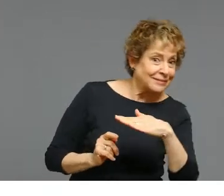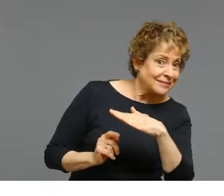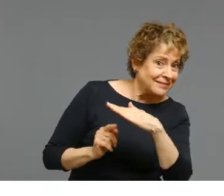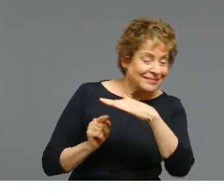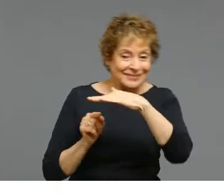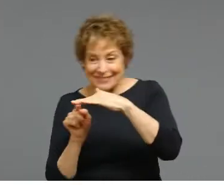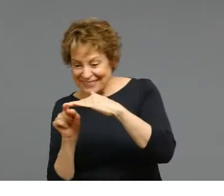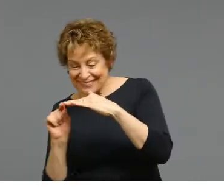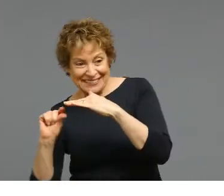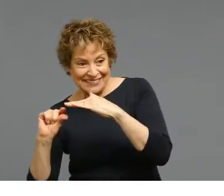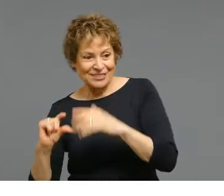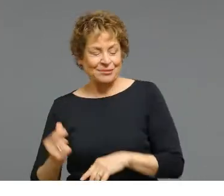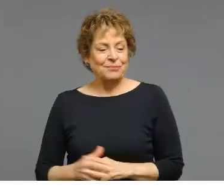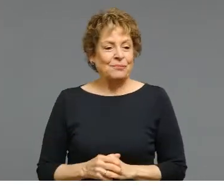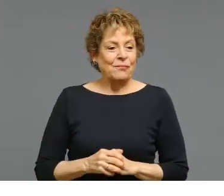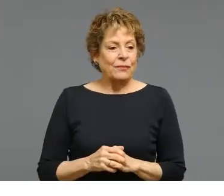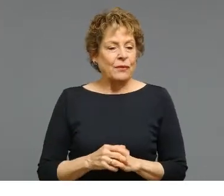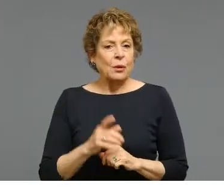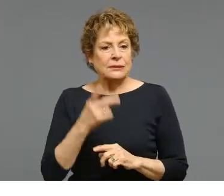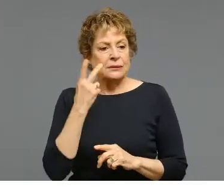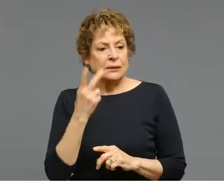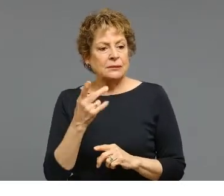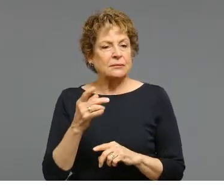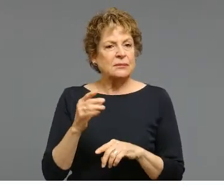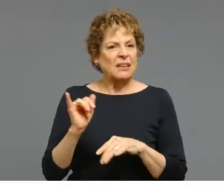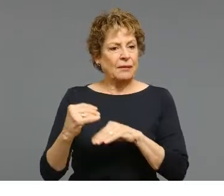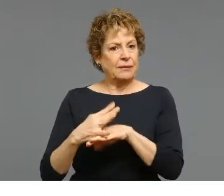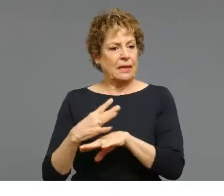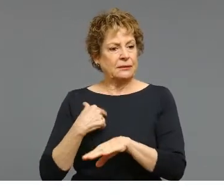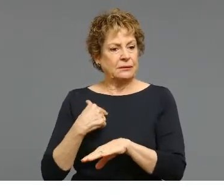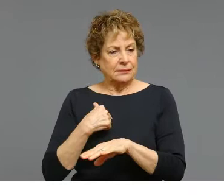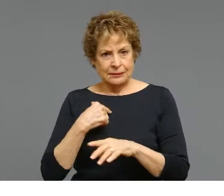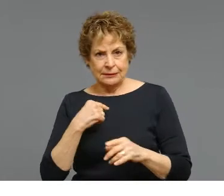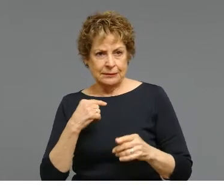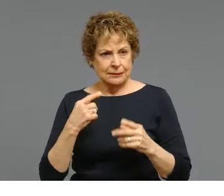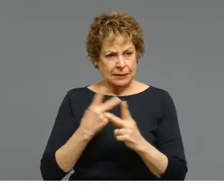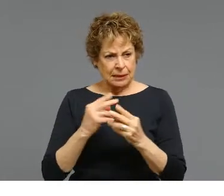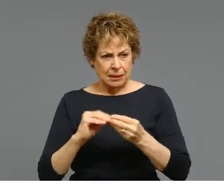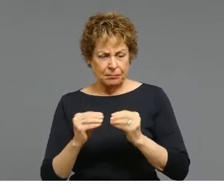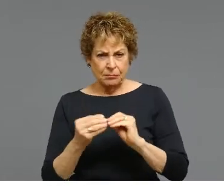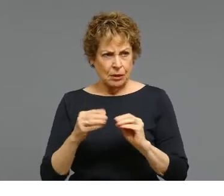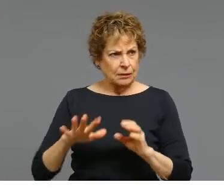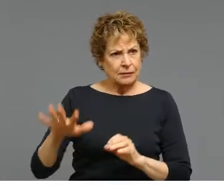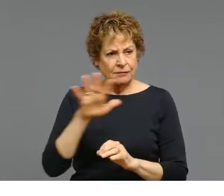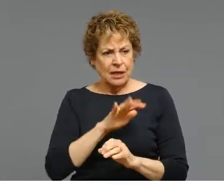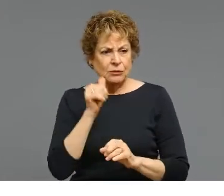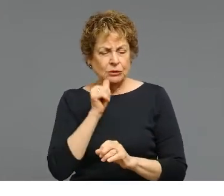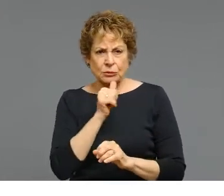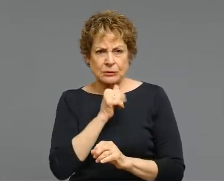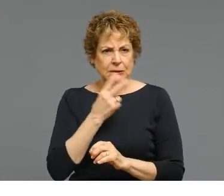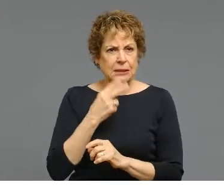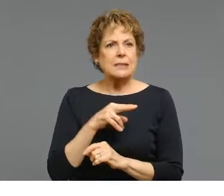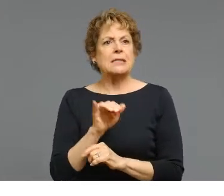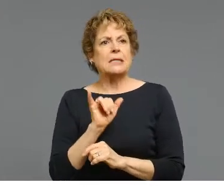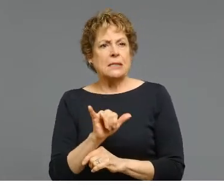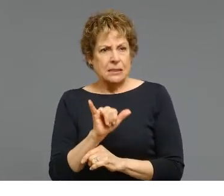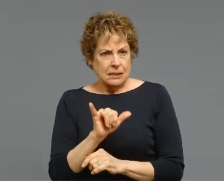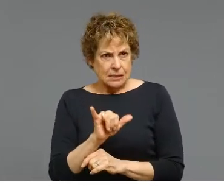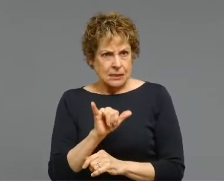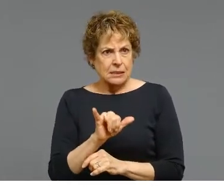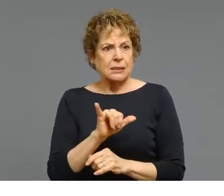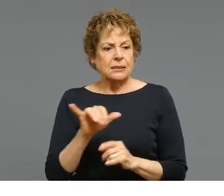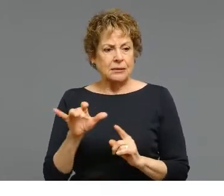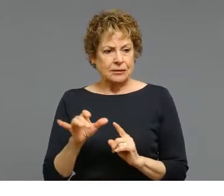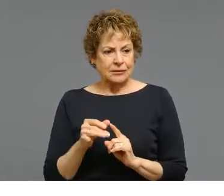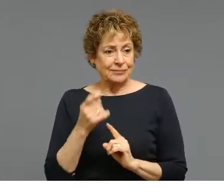our trends in Arizona that are overlaid on our epi curve. Most recently, on May